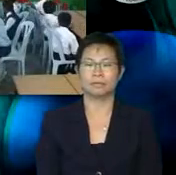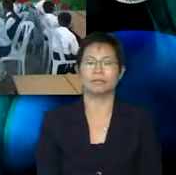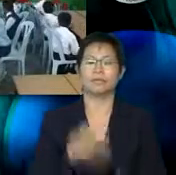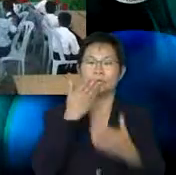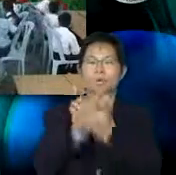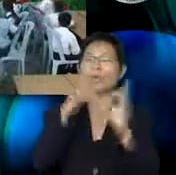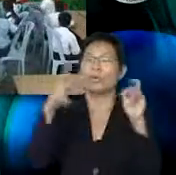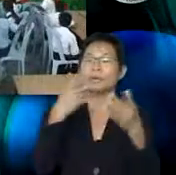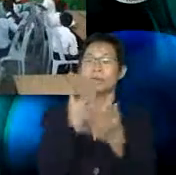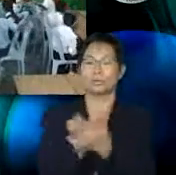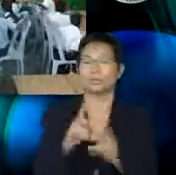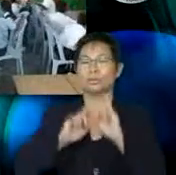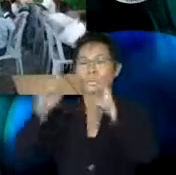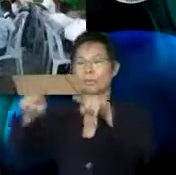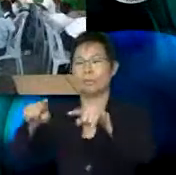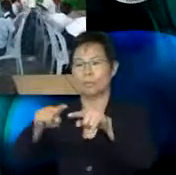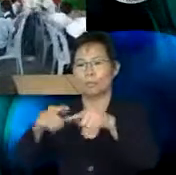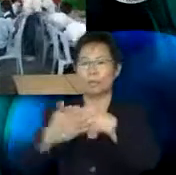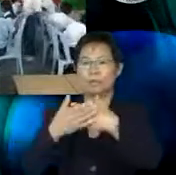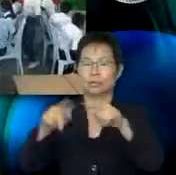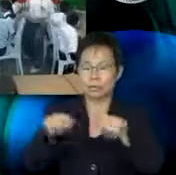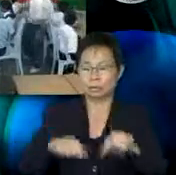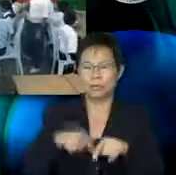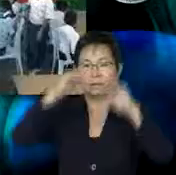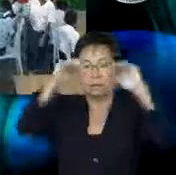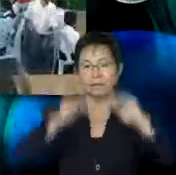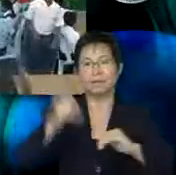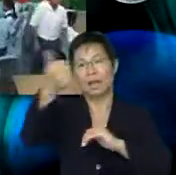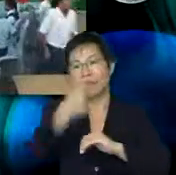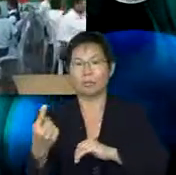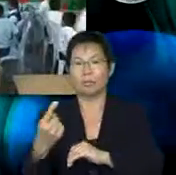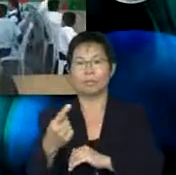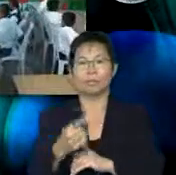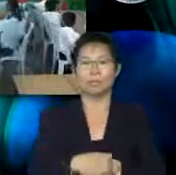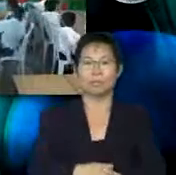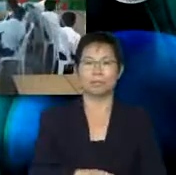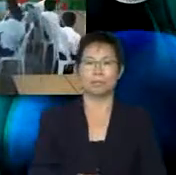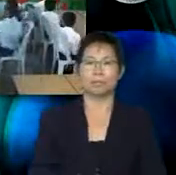Okay, good. Can go back to your place. Next, anyone else? Mangalam?